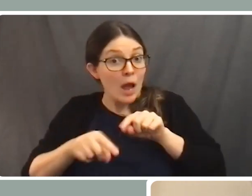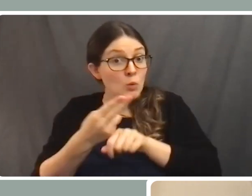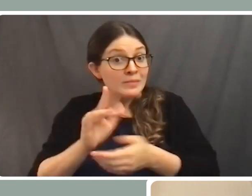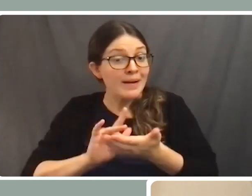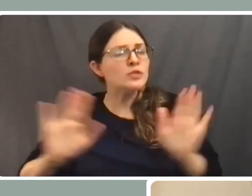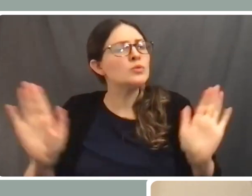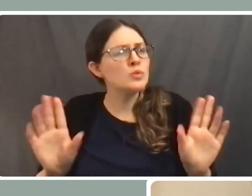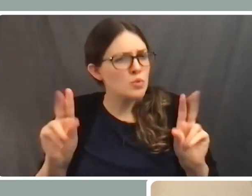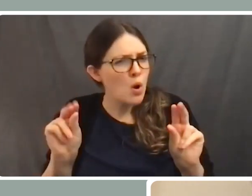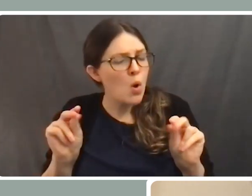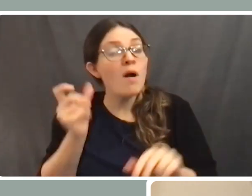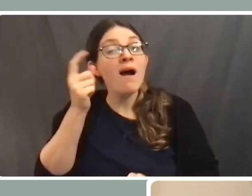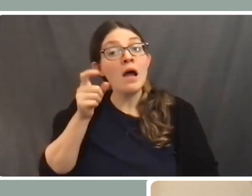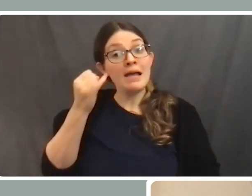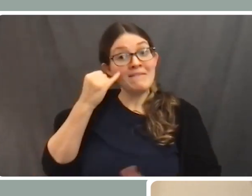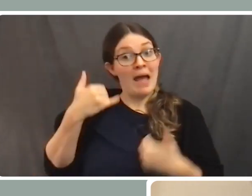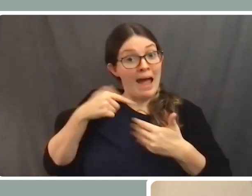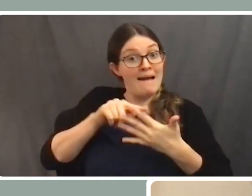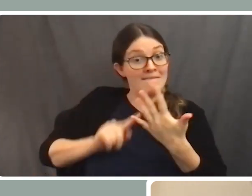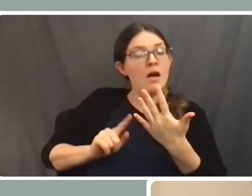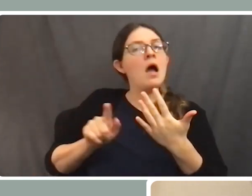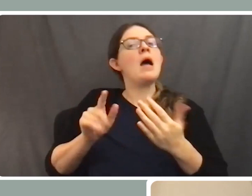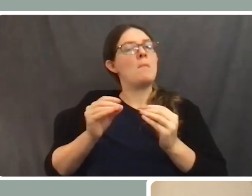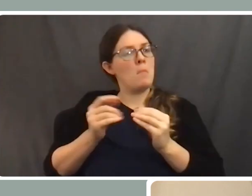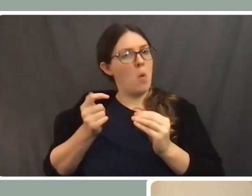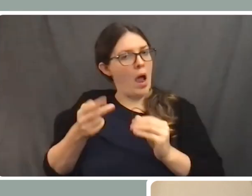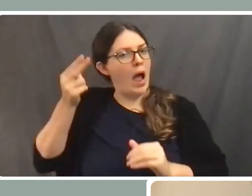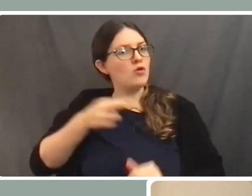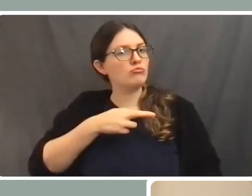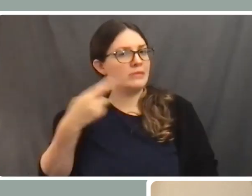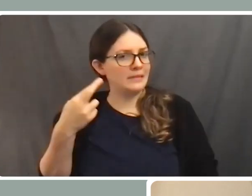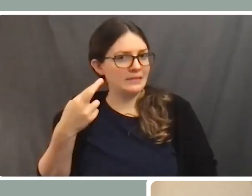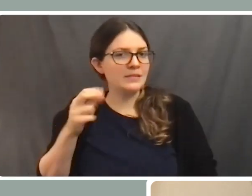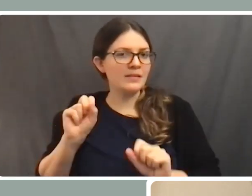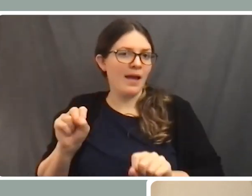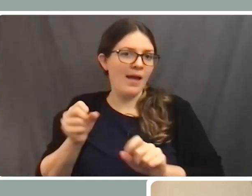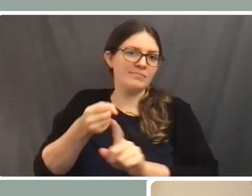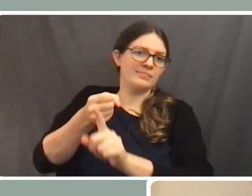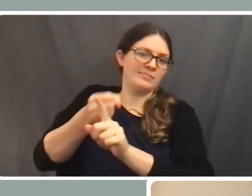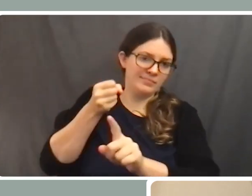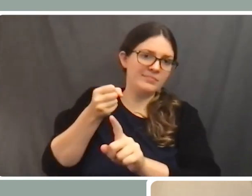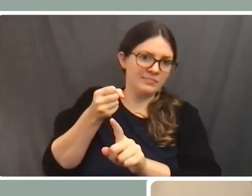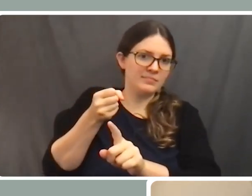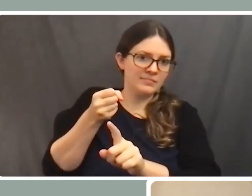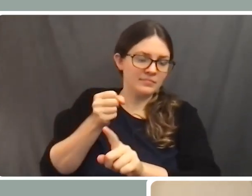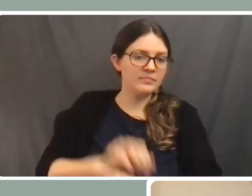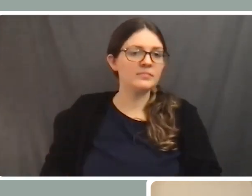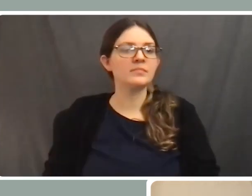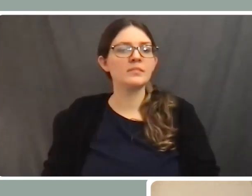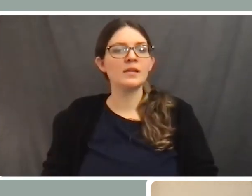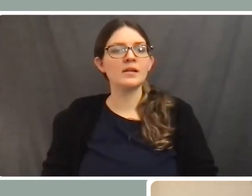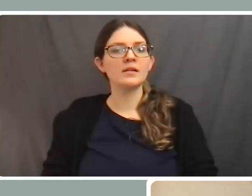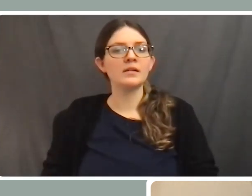we know that those women are at a little bit more risk of these heart side effects. And so those might be women who are watching